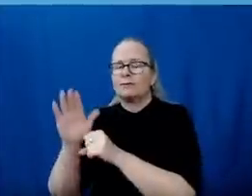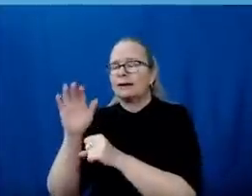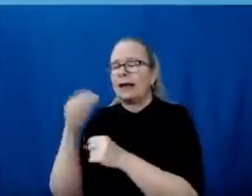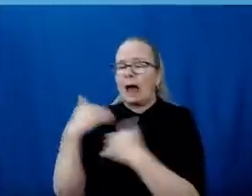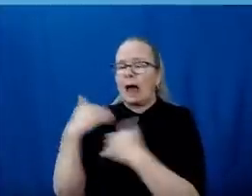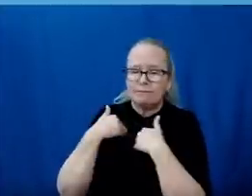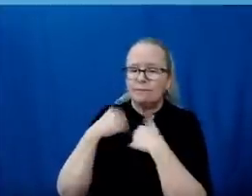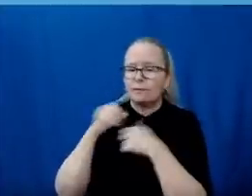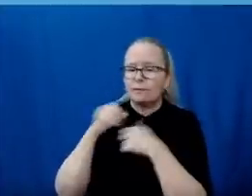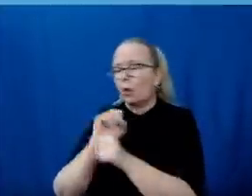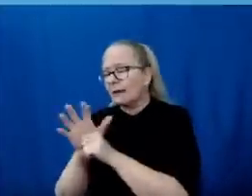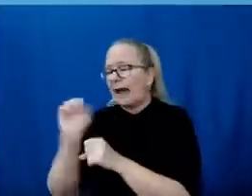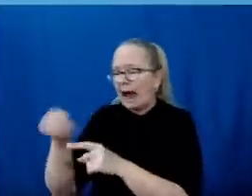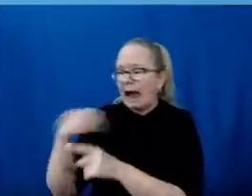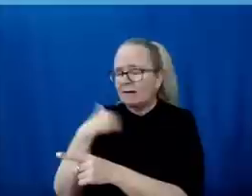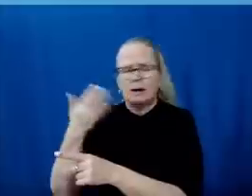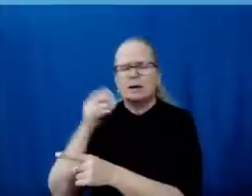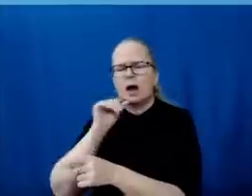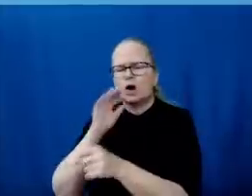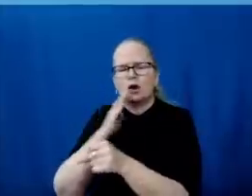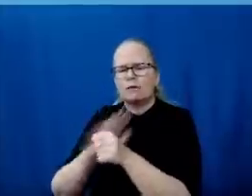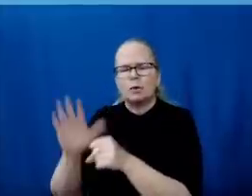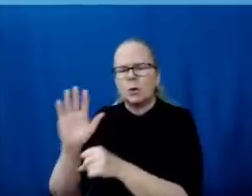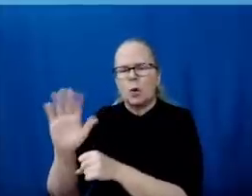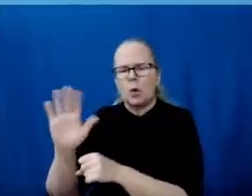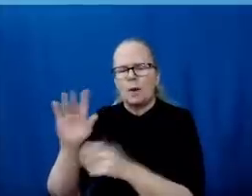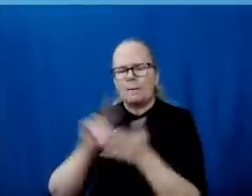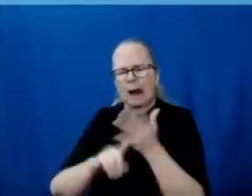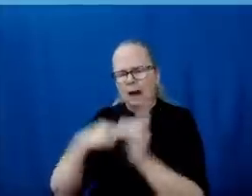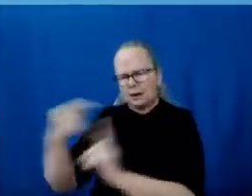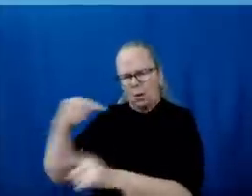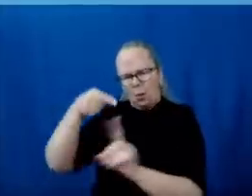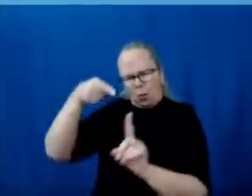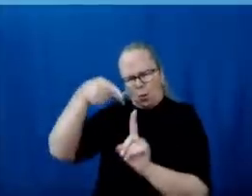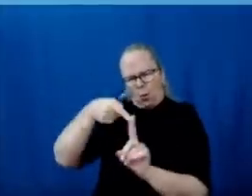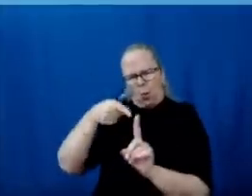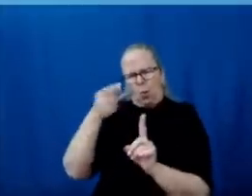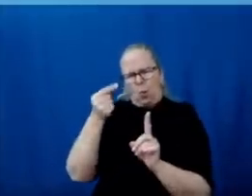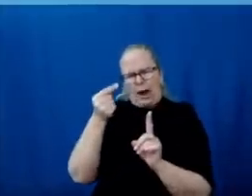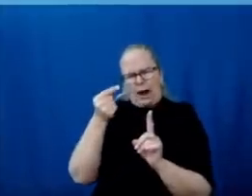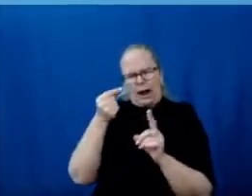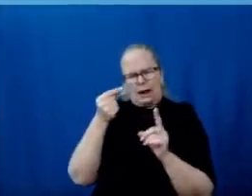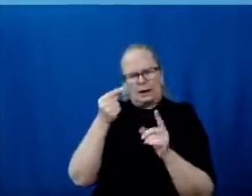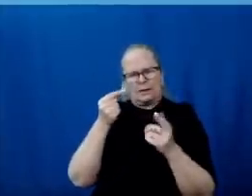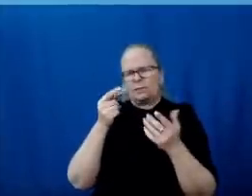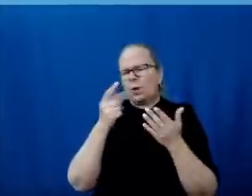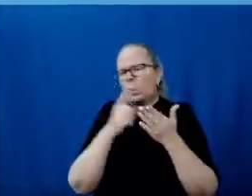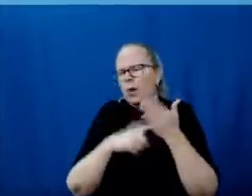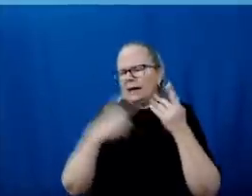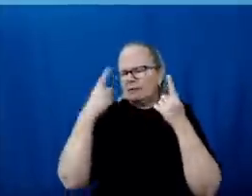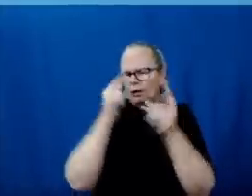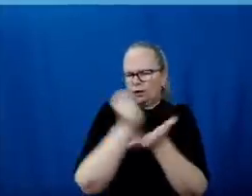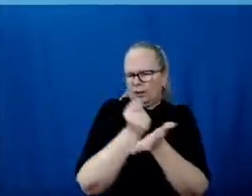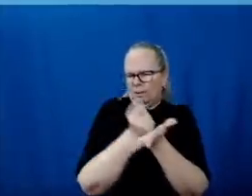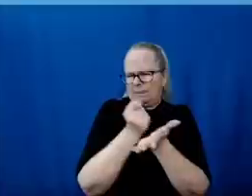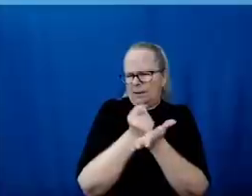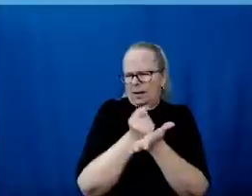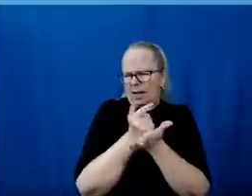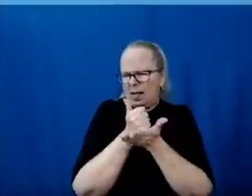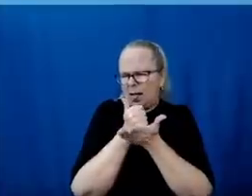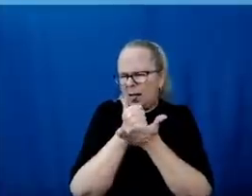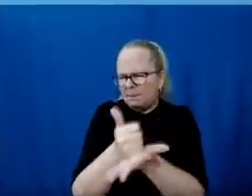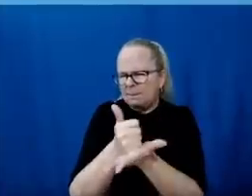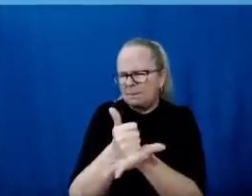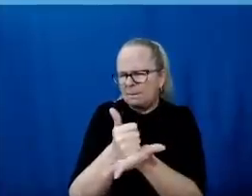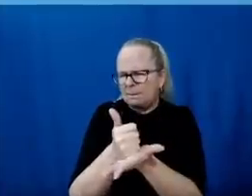that this is COVID-19 or not. We want to know what this is, particularly as their infectious illnesses do